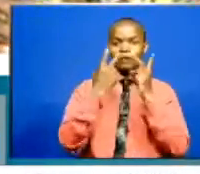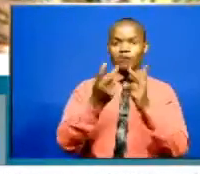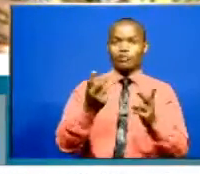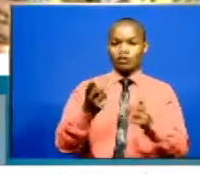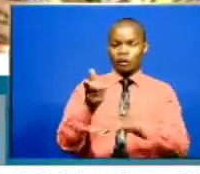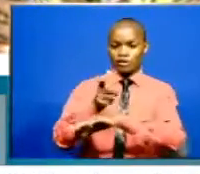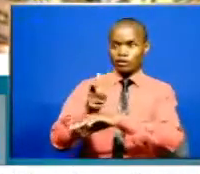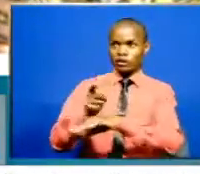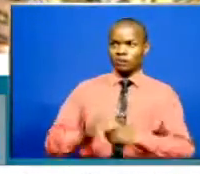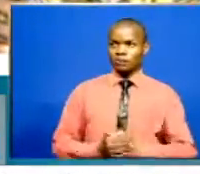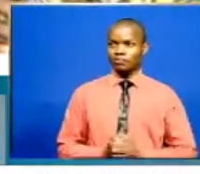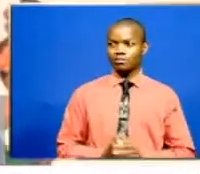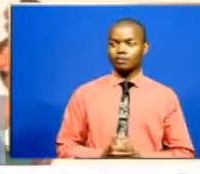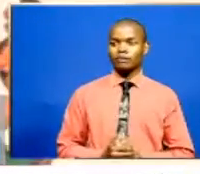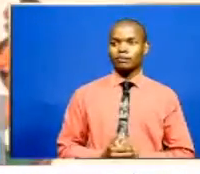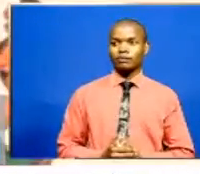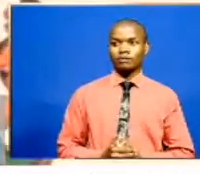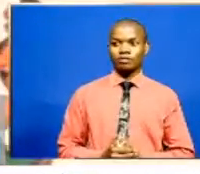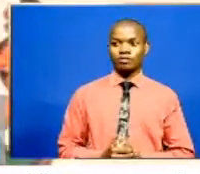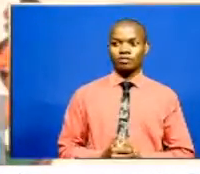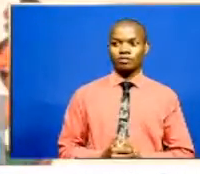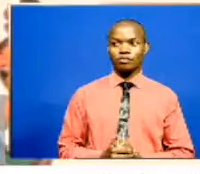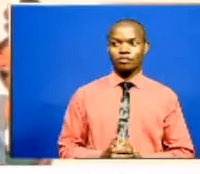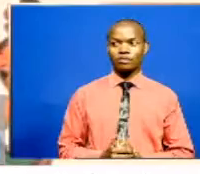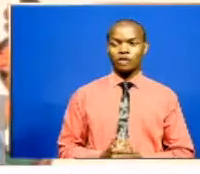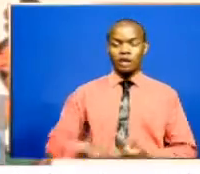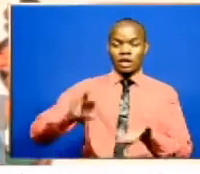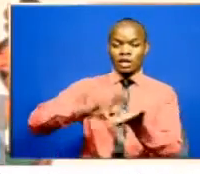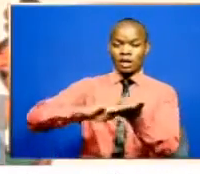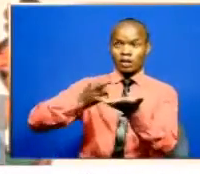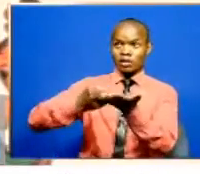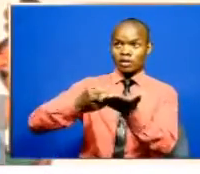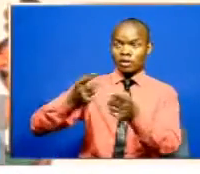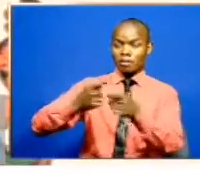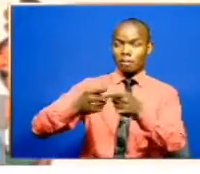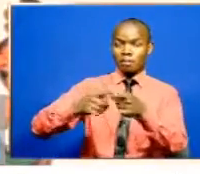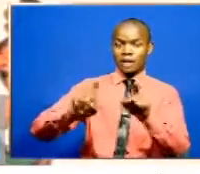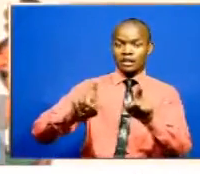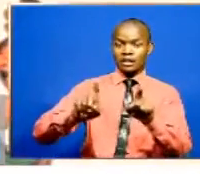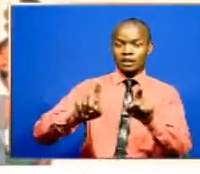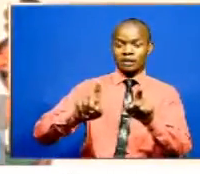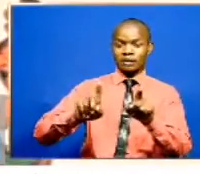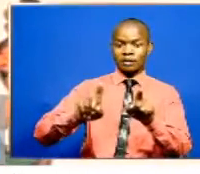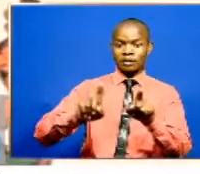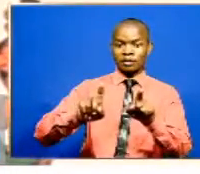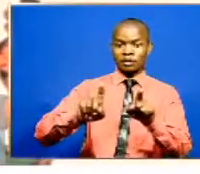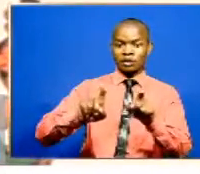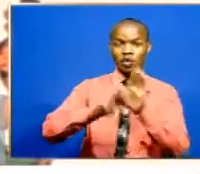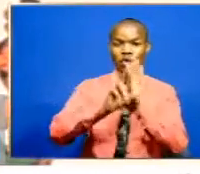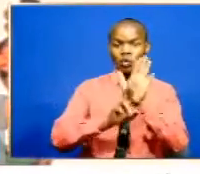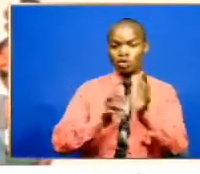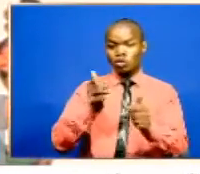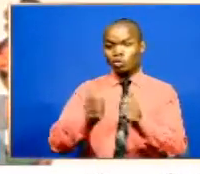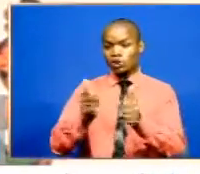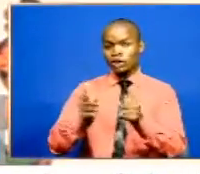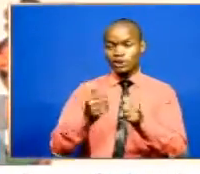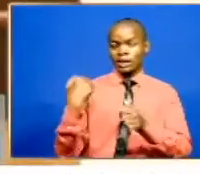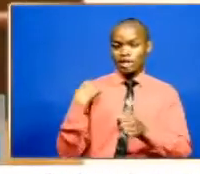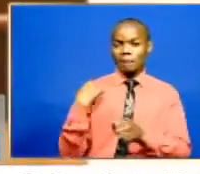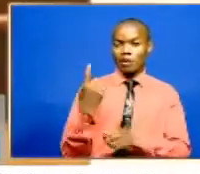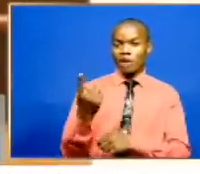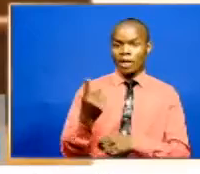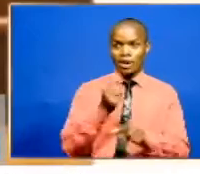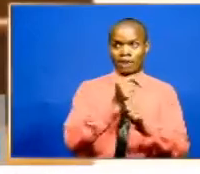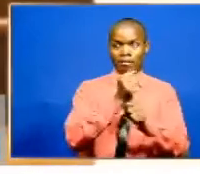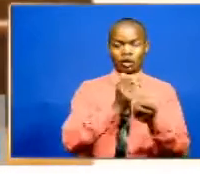discussion. These are huge resources, but what are these adaptation measures and mitigation measures? One of them is to ensure that